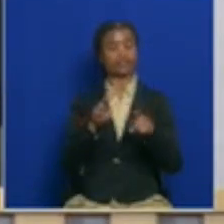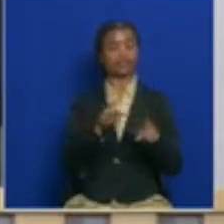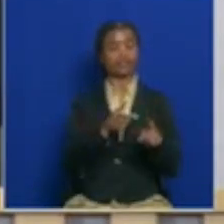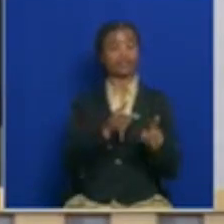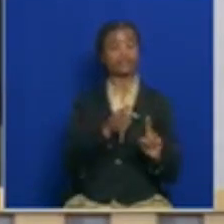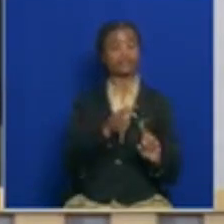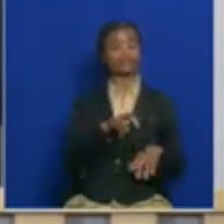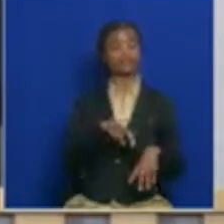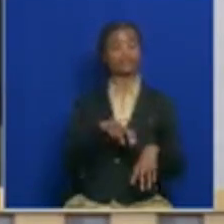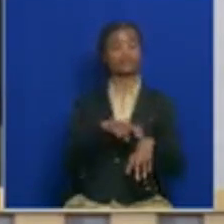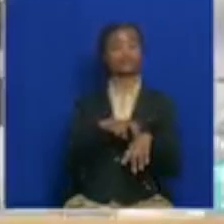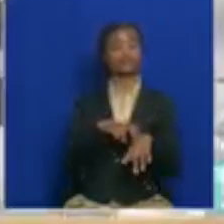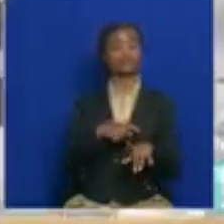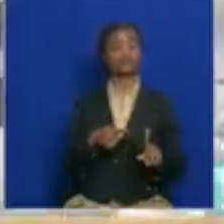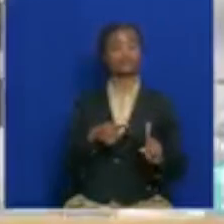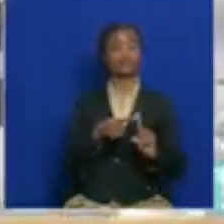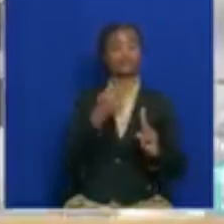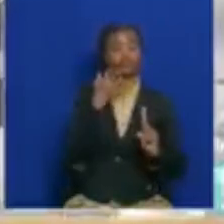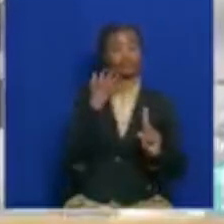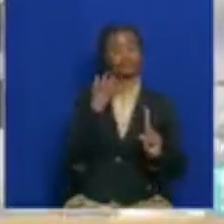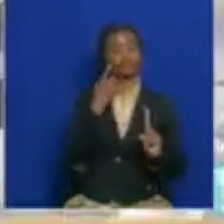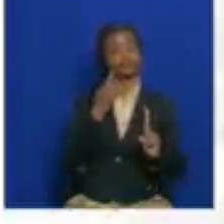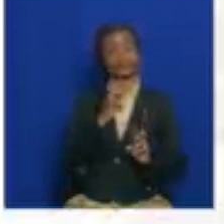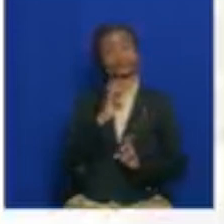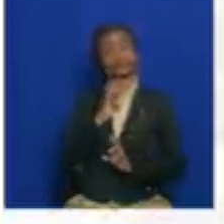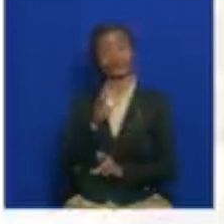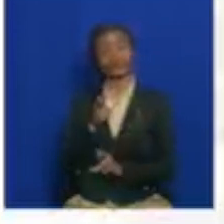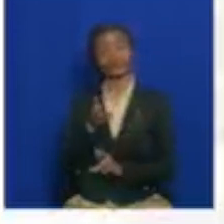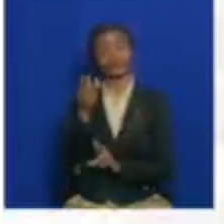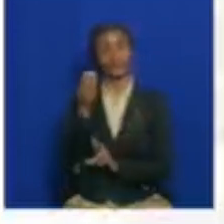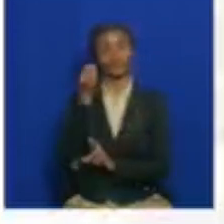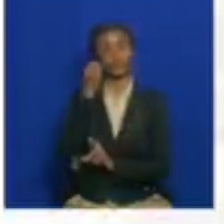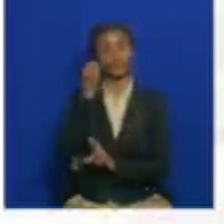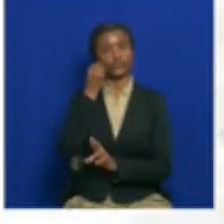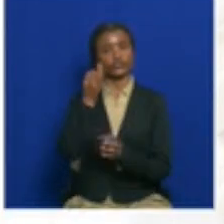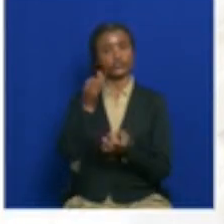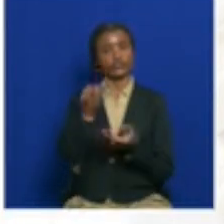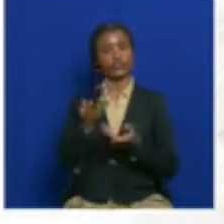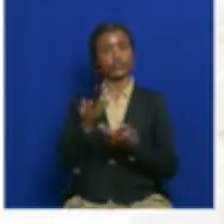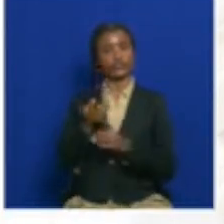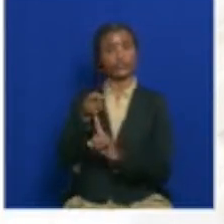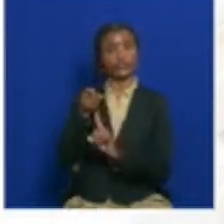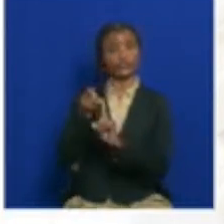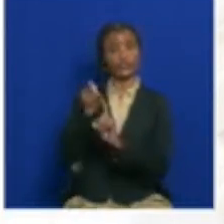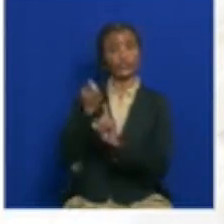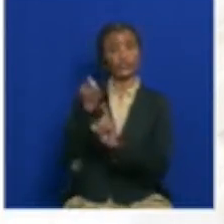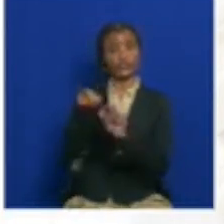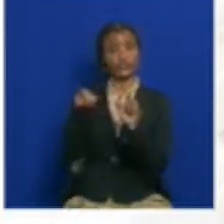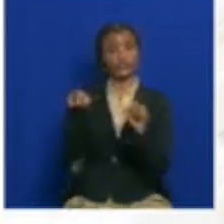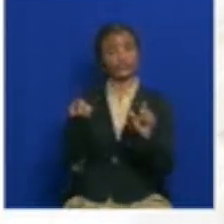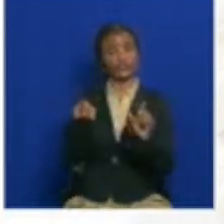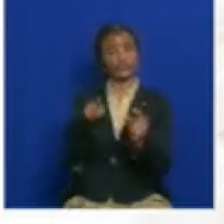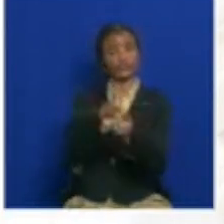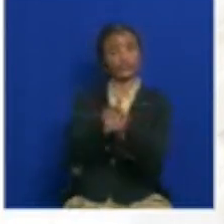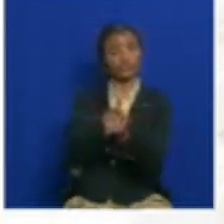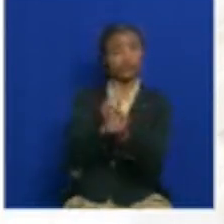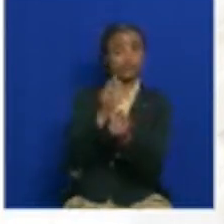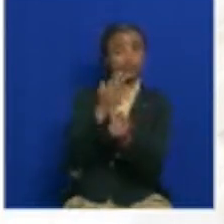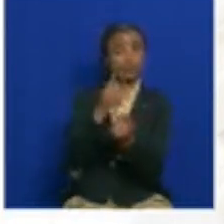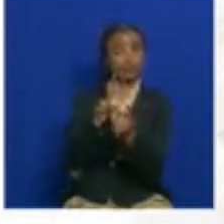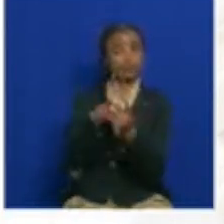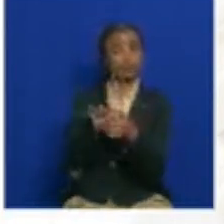following information: when and how you met such each individual, the nature and description of the relationship, the nature and extent of and frequency